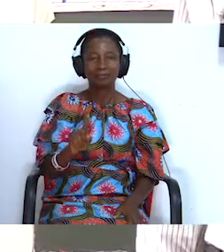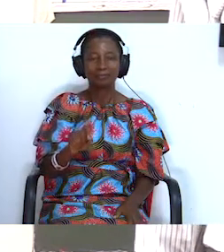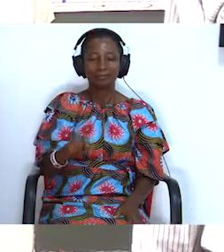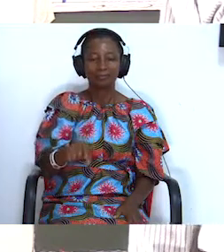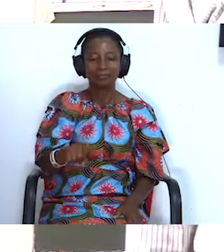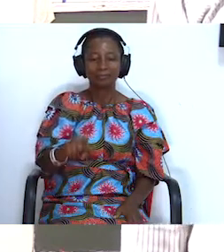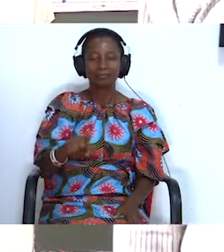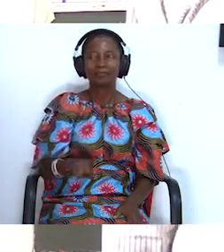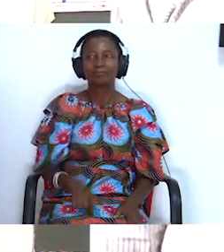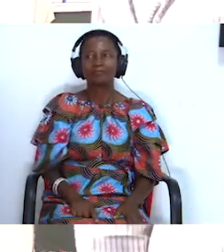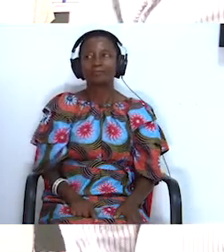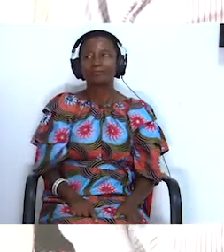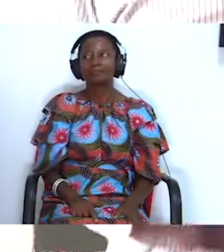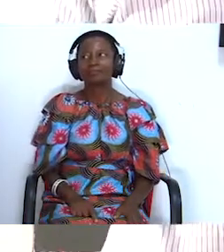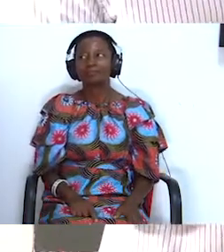go together.